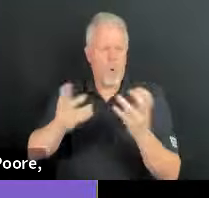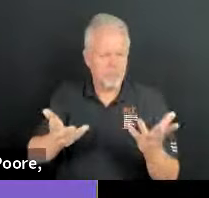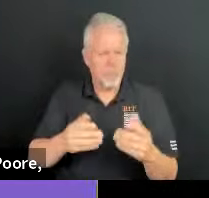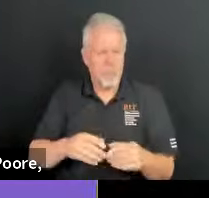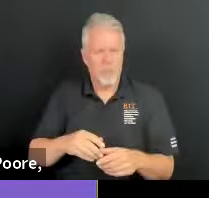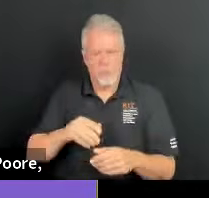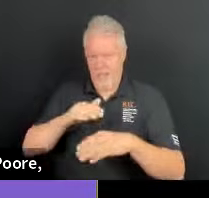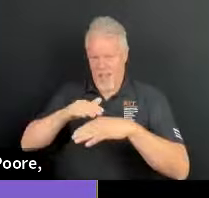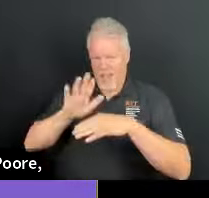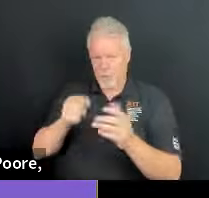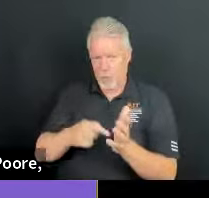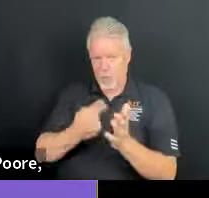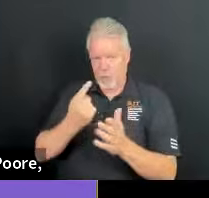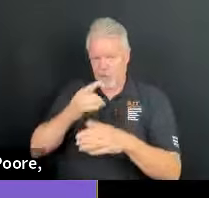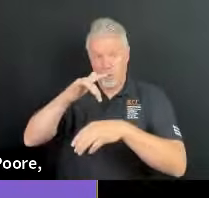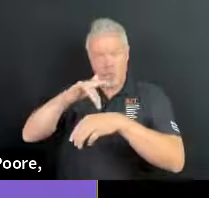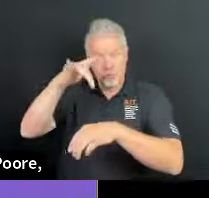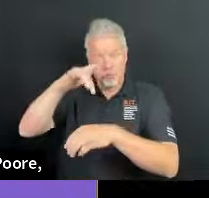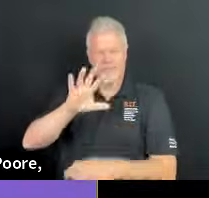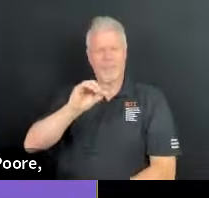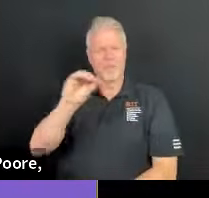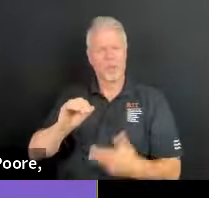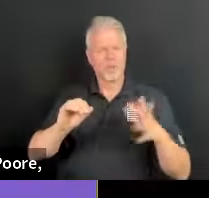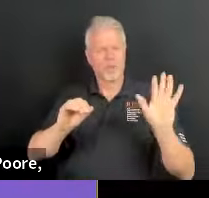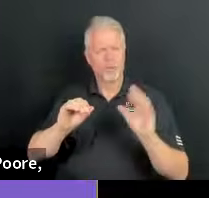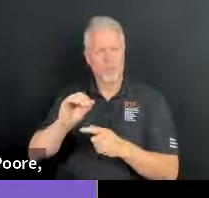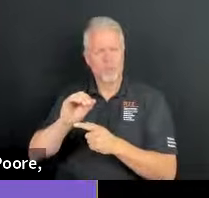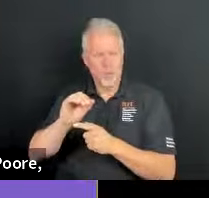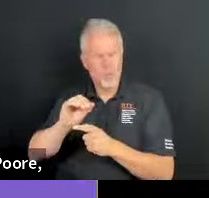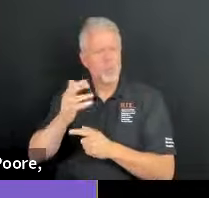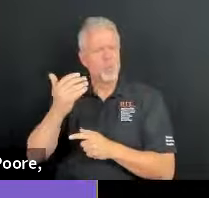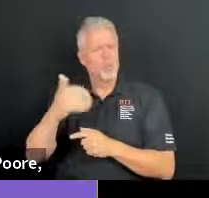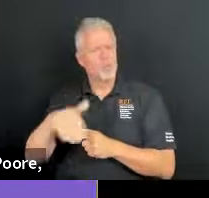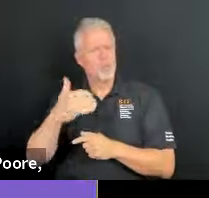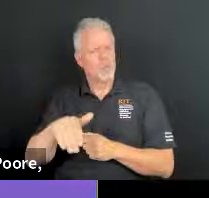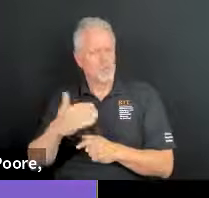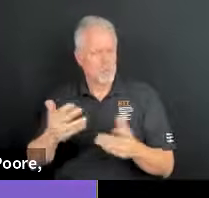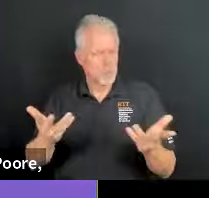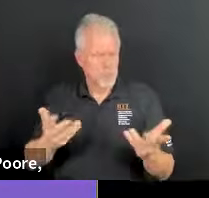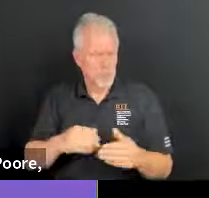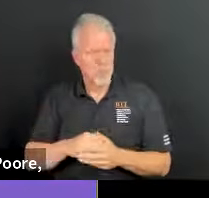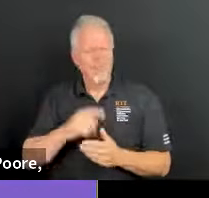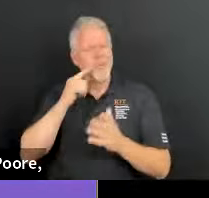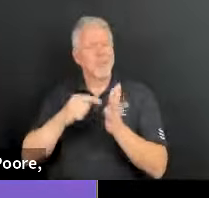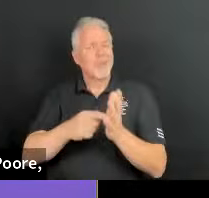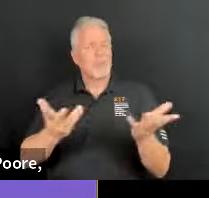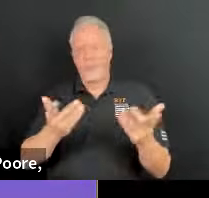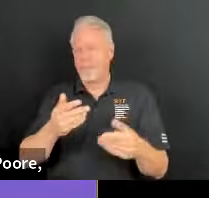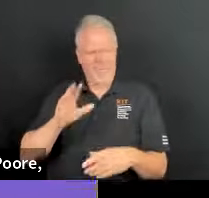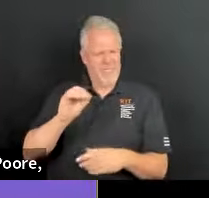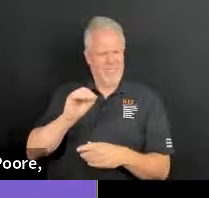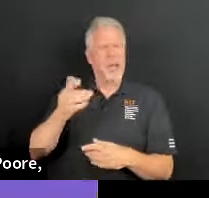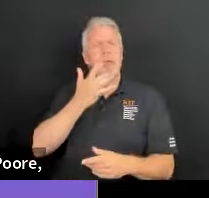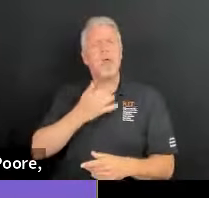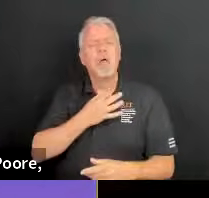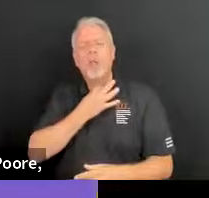already touched a vape once or more, at least once. 50% of students have already experimented with a vape